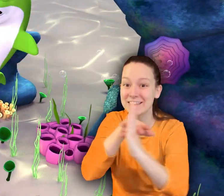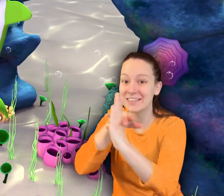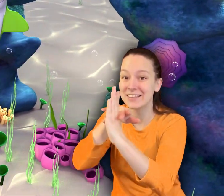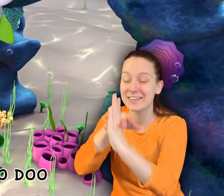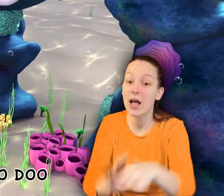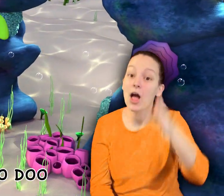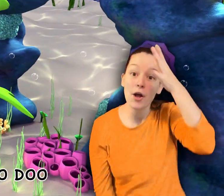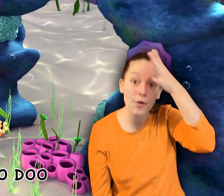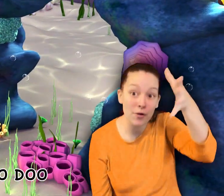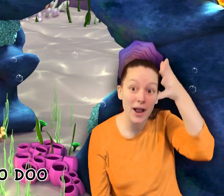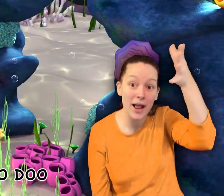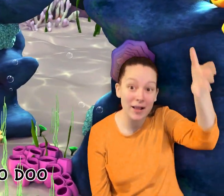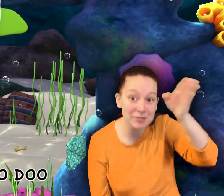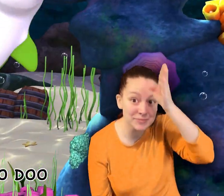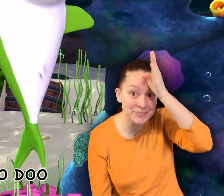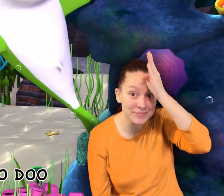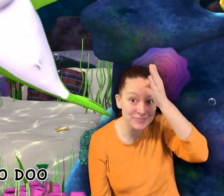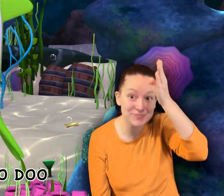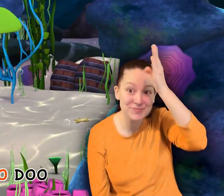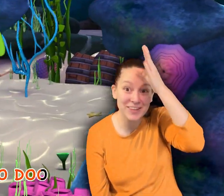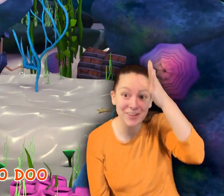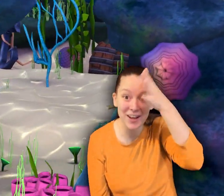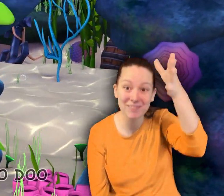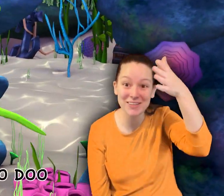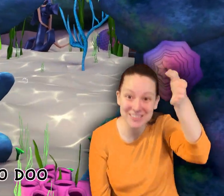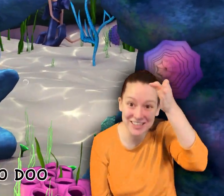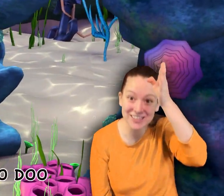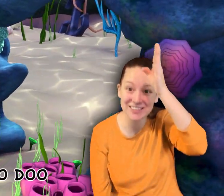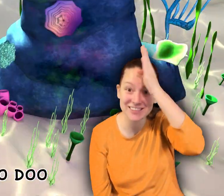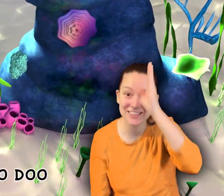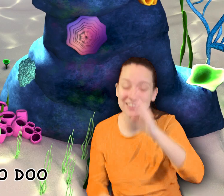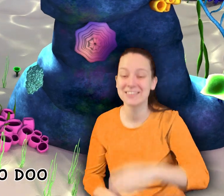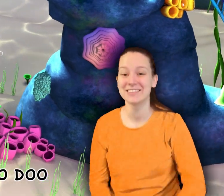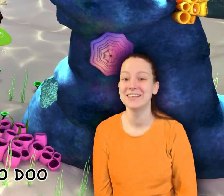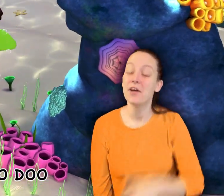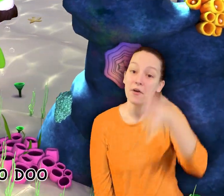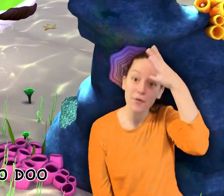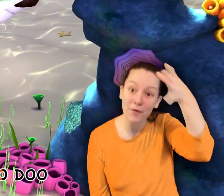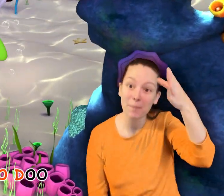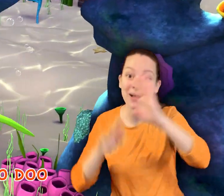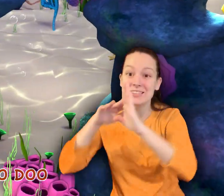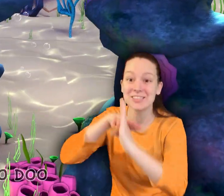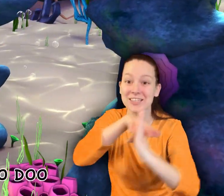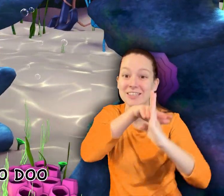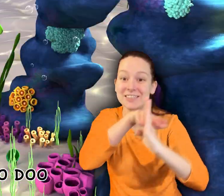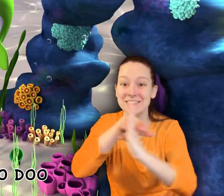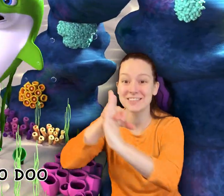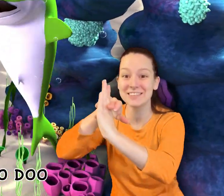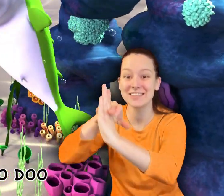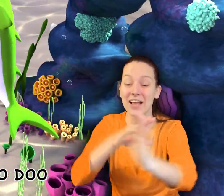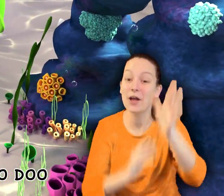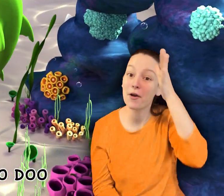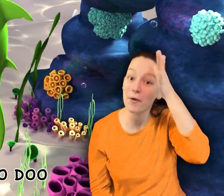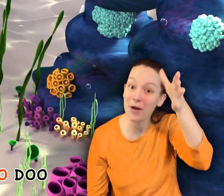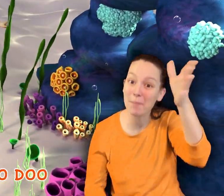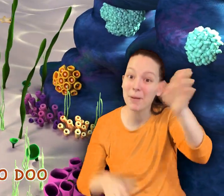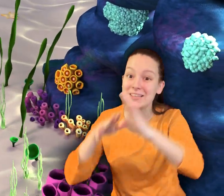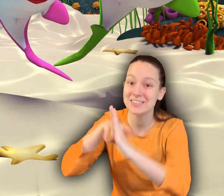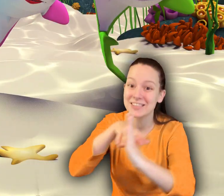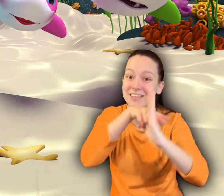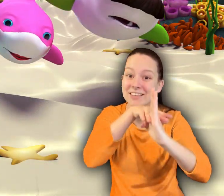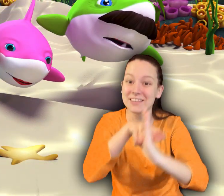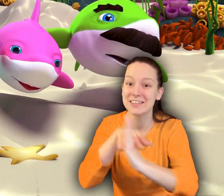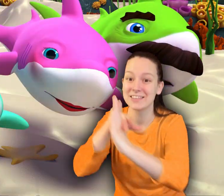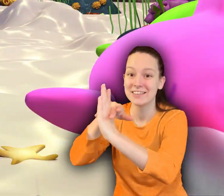shark grandpa shark doo doo doo doo grandpa shark doo dooo doo doo doo doo grandpa shark doo doo doo doo doo